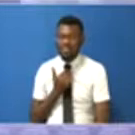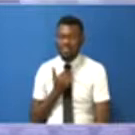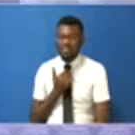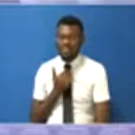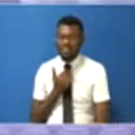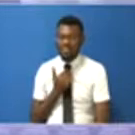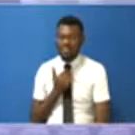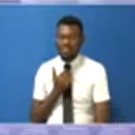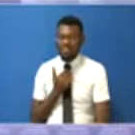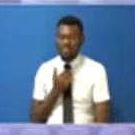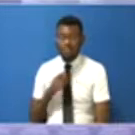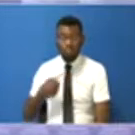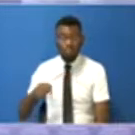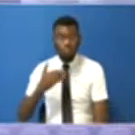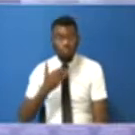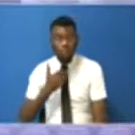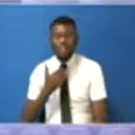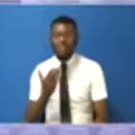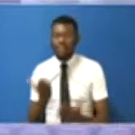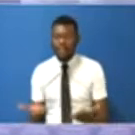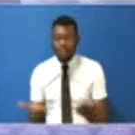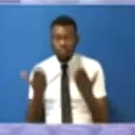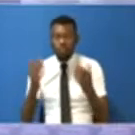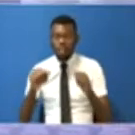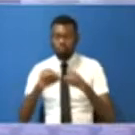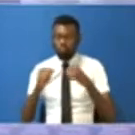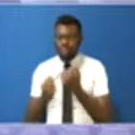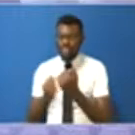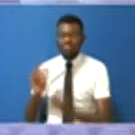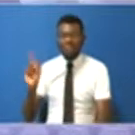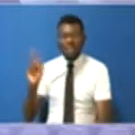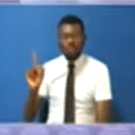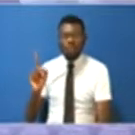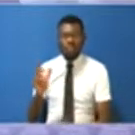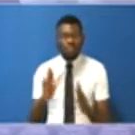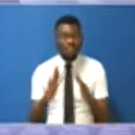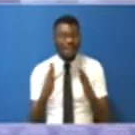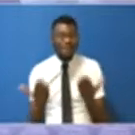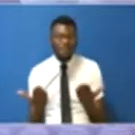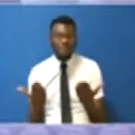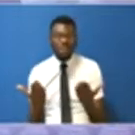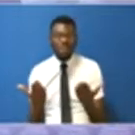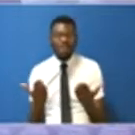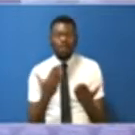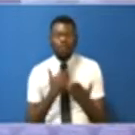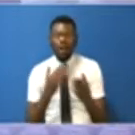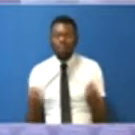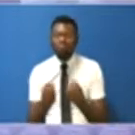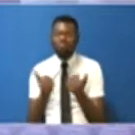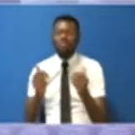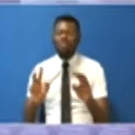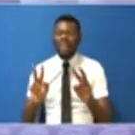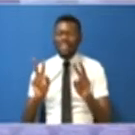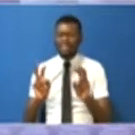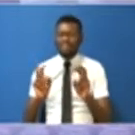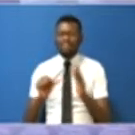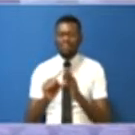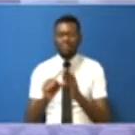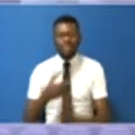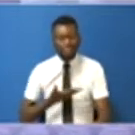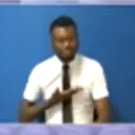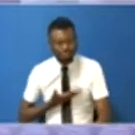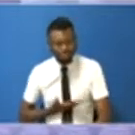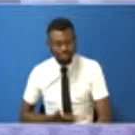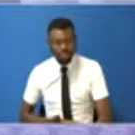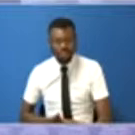to improve the society in nairobi by ensuring we tackle the issue of hunger